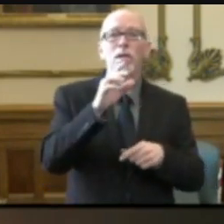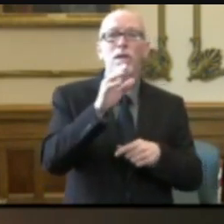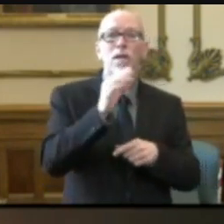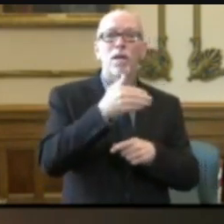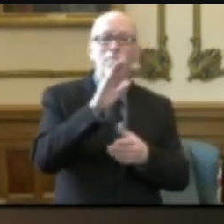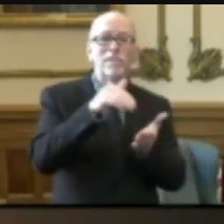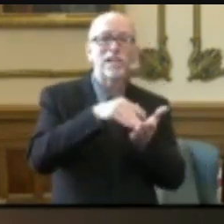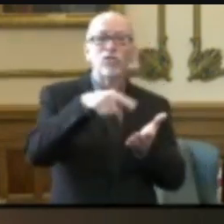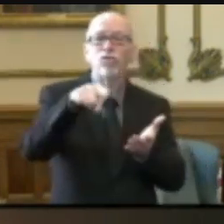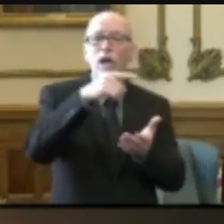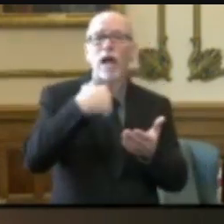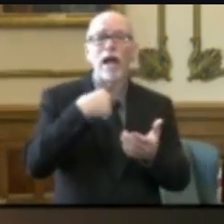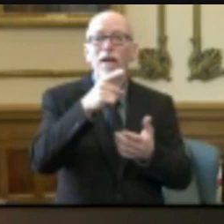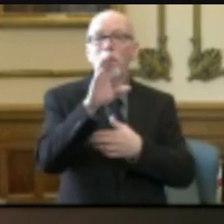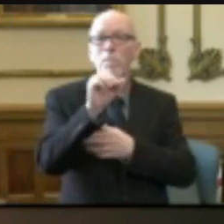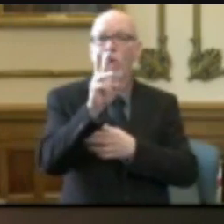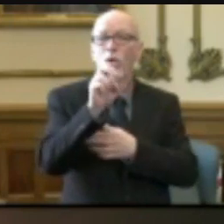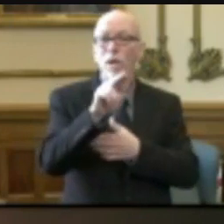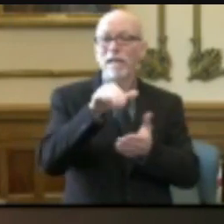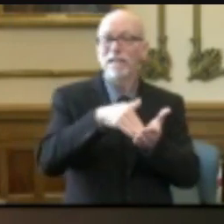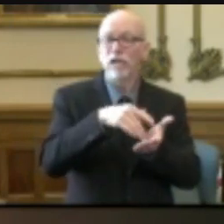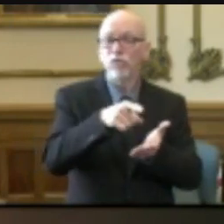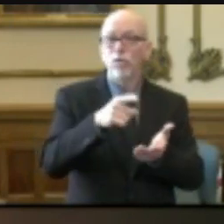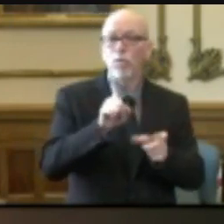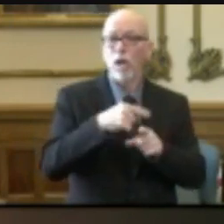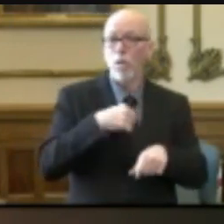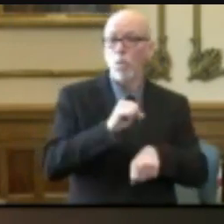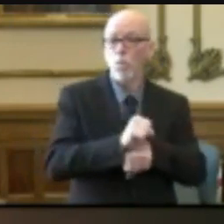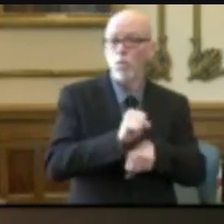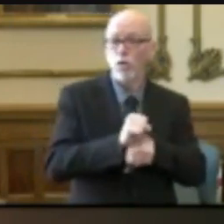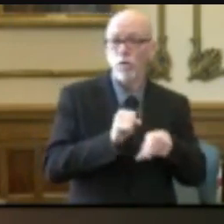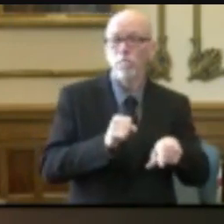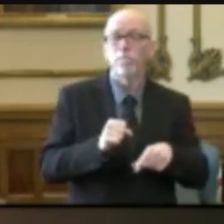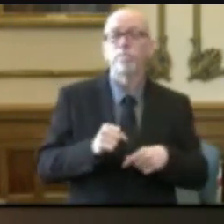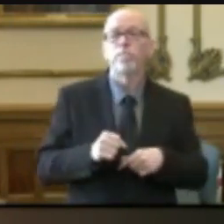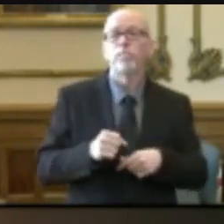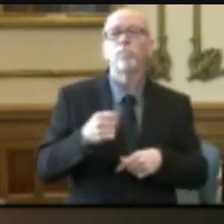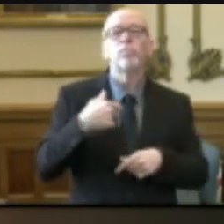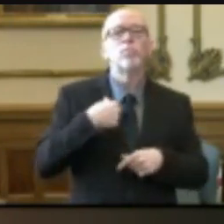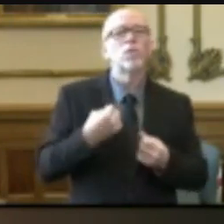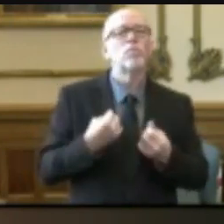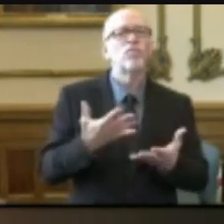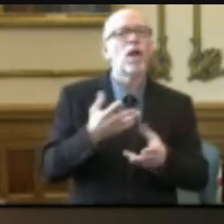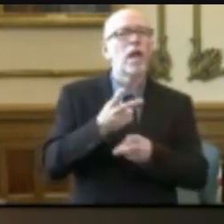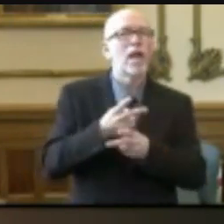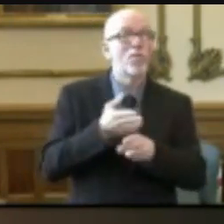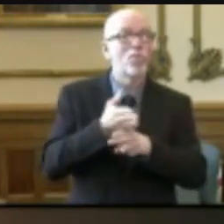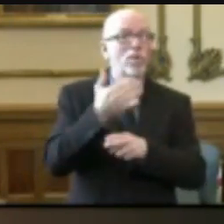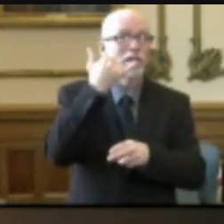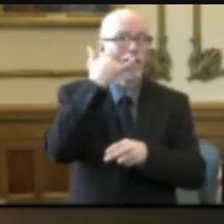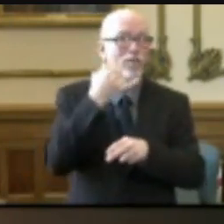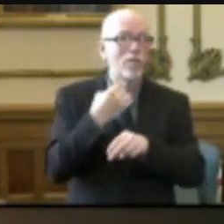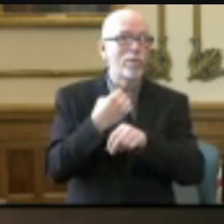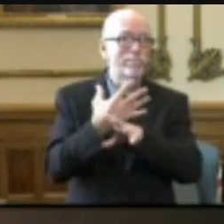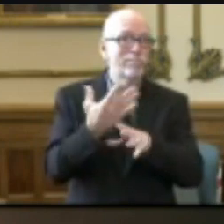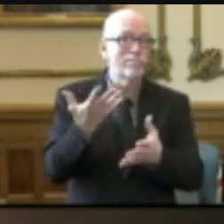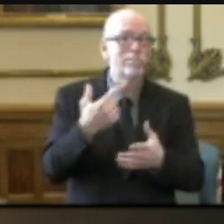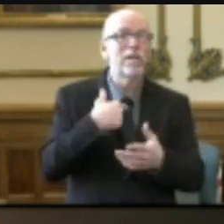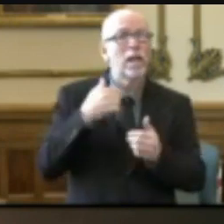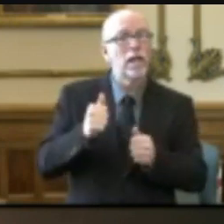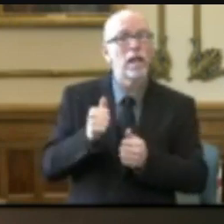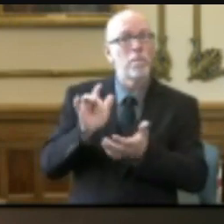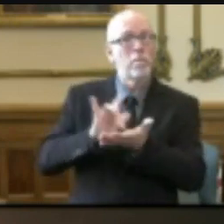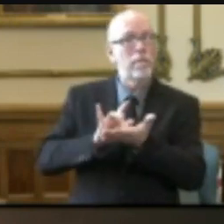for care. At the Bowen Center, where I work, I've been able to provide care via telephone. I can also